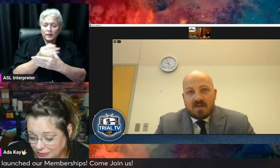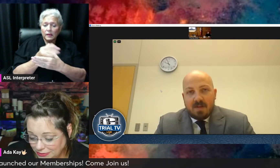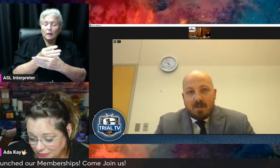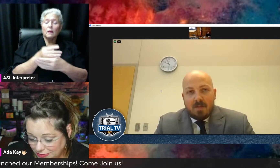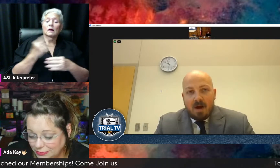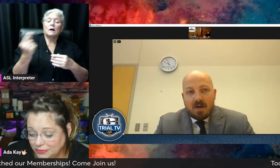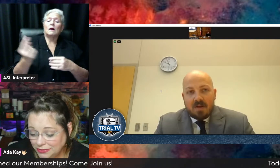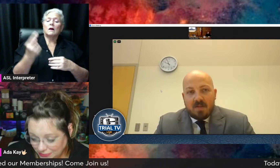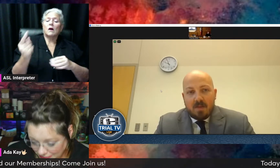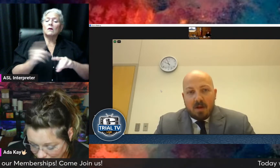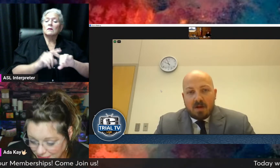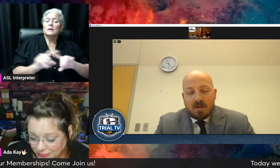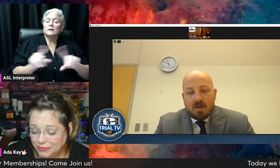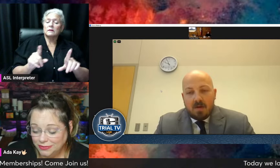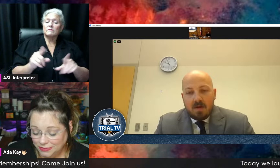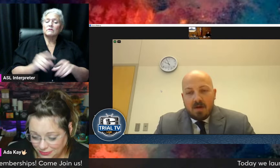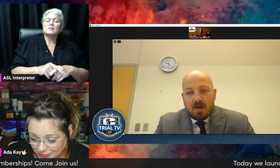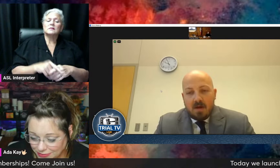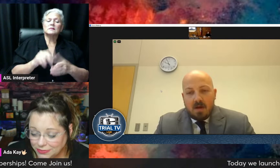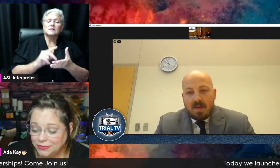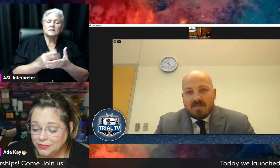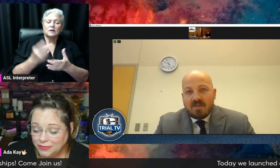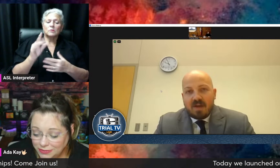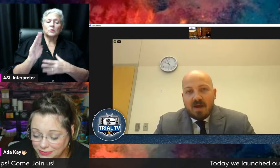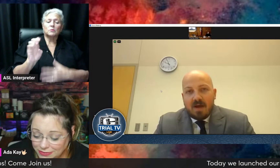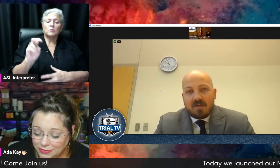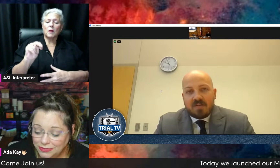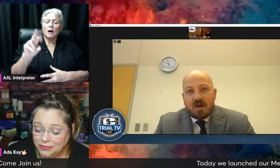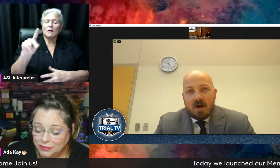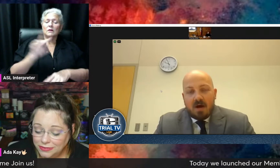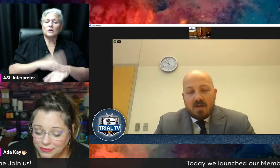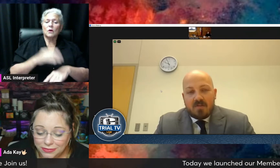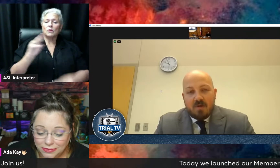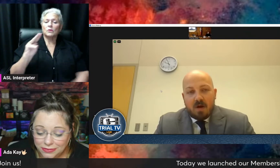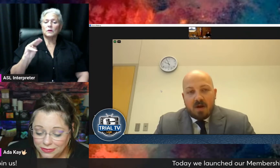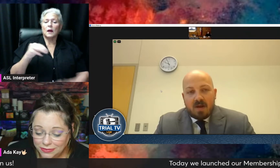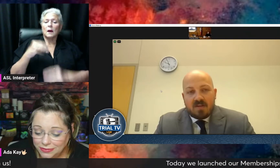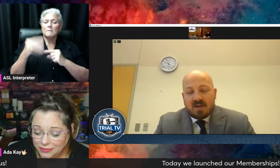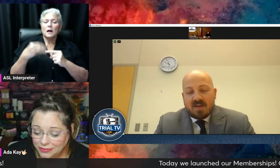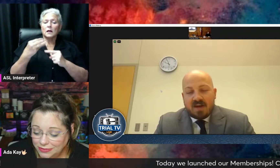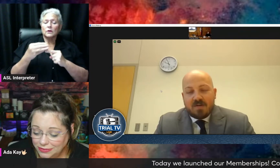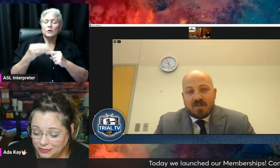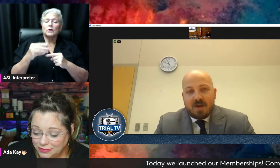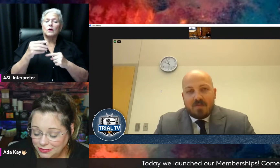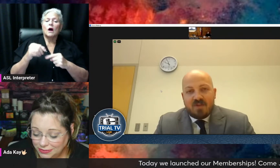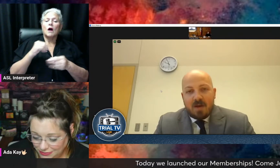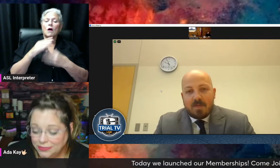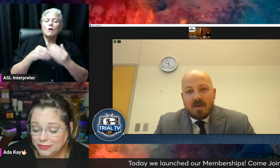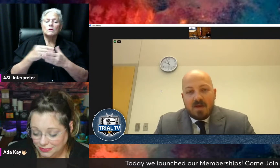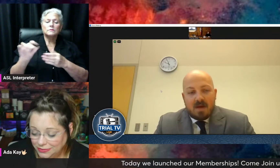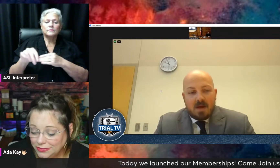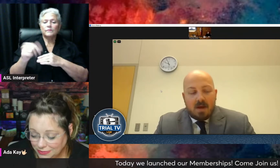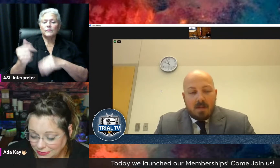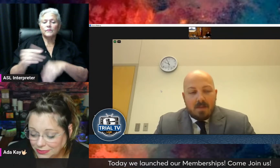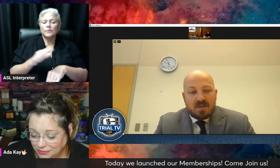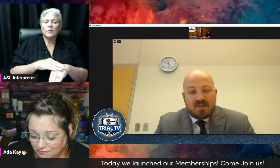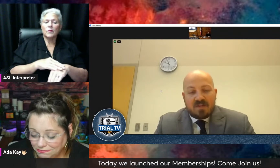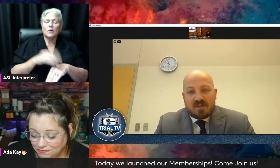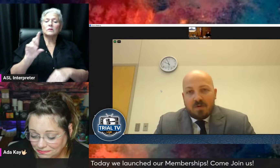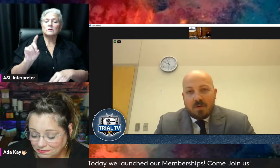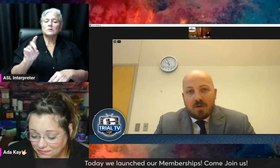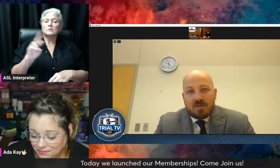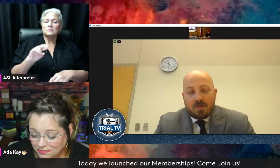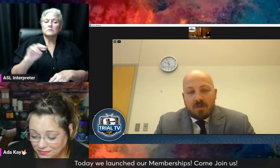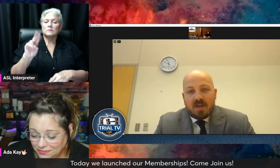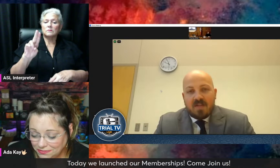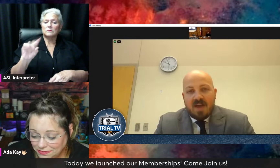positioning of a double bond on the molecule. Everything else on the drug is exactly the same shape. And since